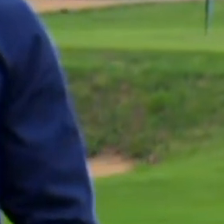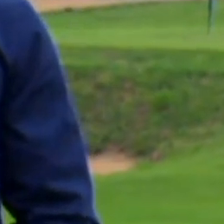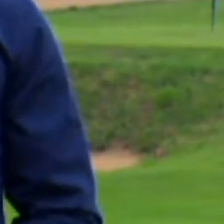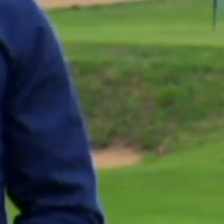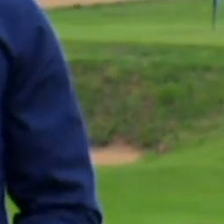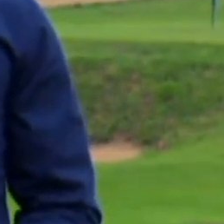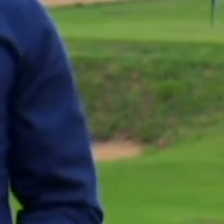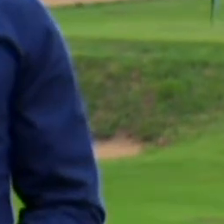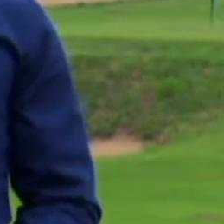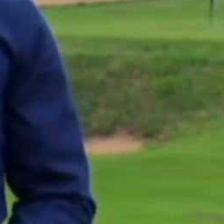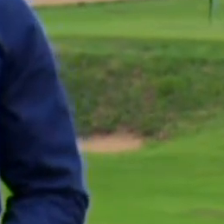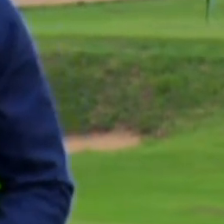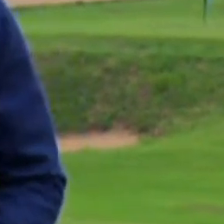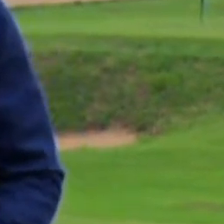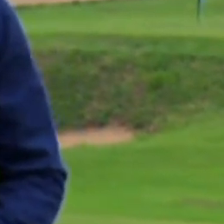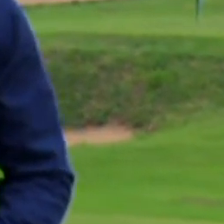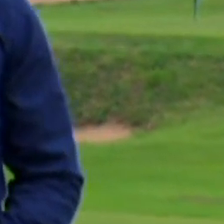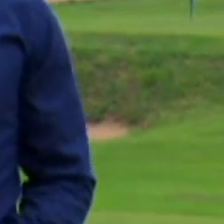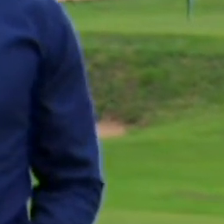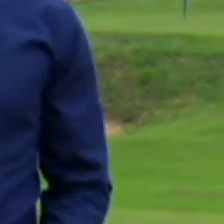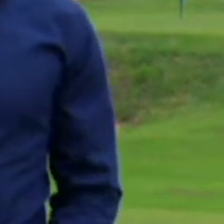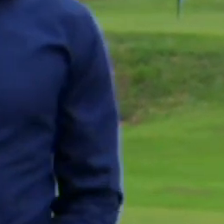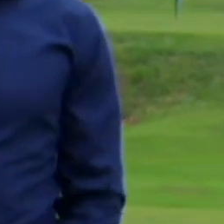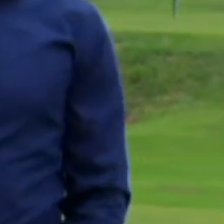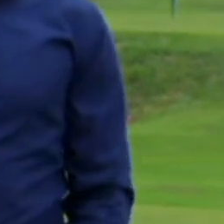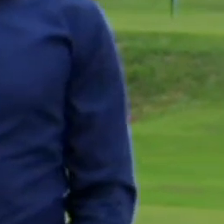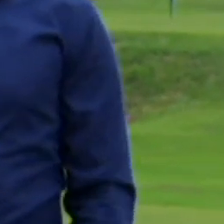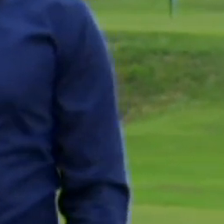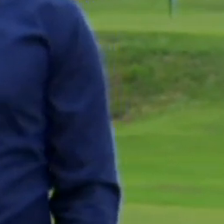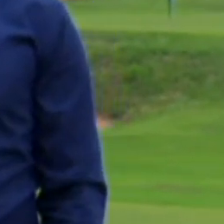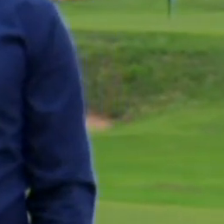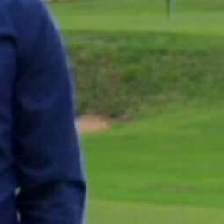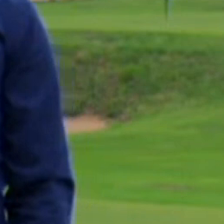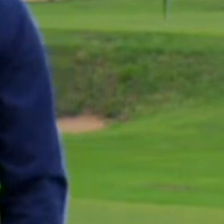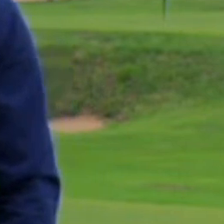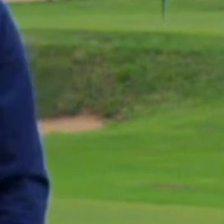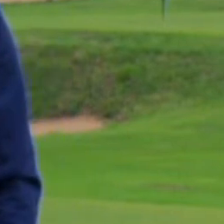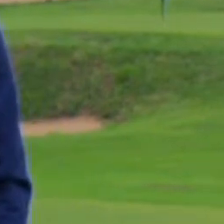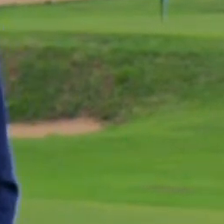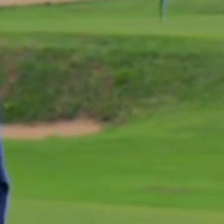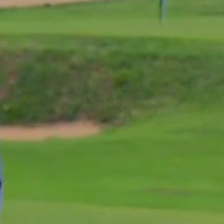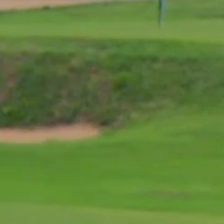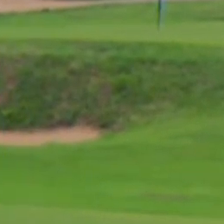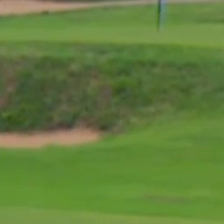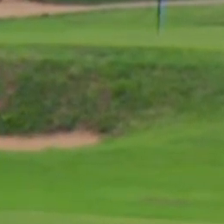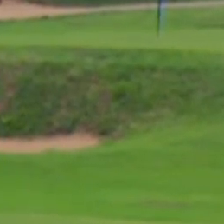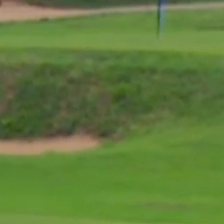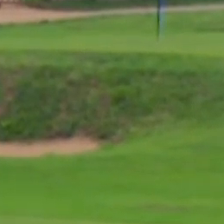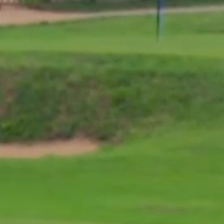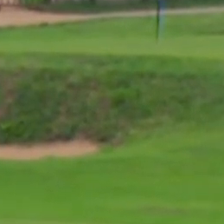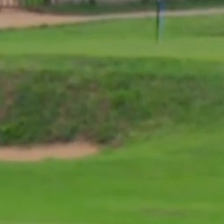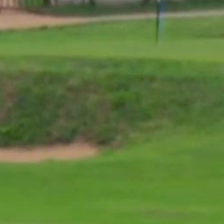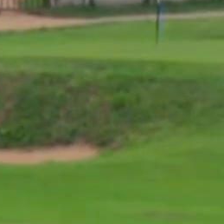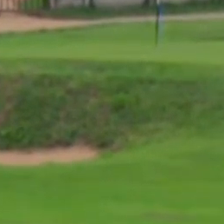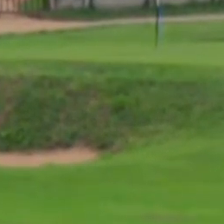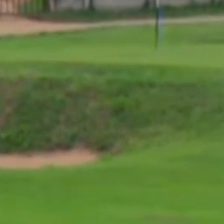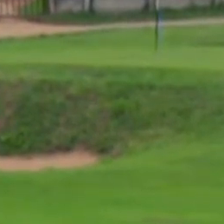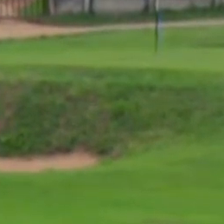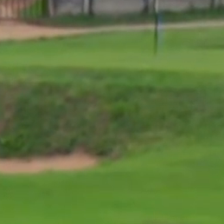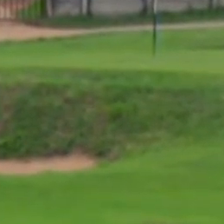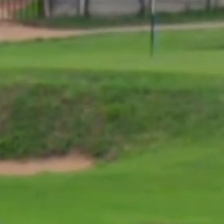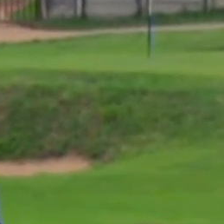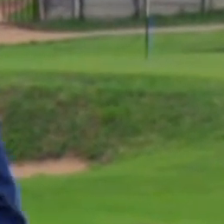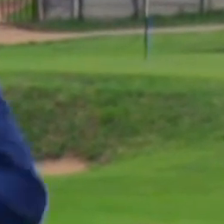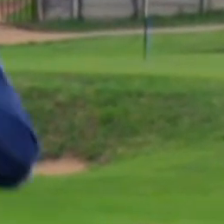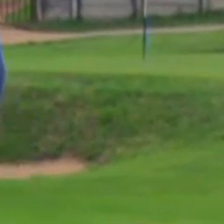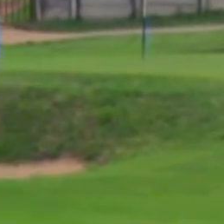emhlabeni. Kanti ke ngabe mbukeli ukuthi ngakala ukuthi uphume uye ekhaya ngoba ke uye emsebentini. Hlala ukufake iface mask. Kanike ngabe kubita